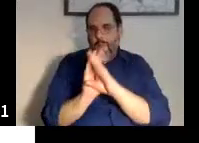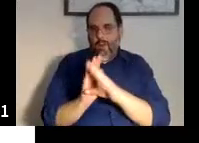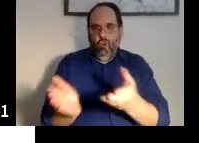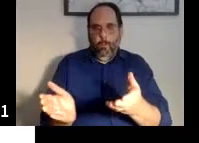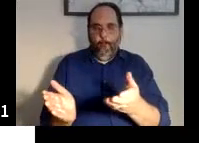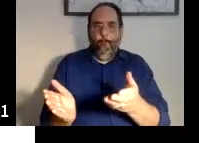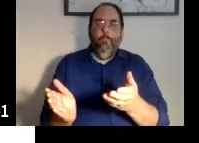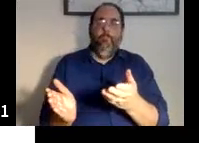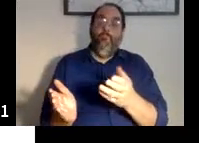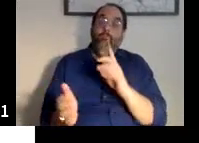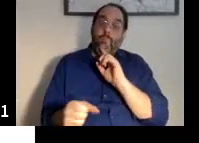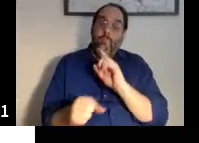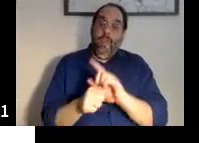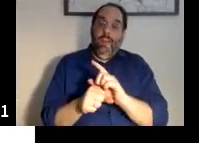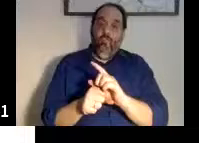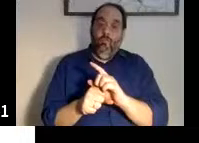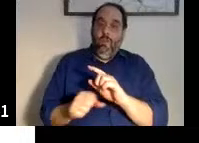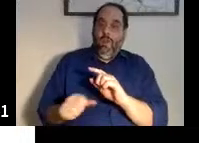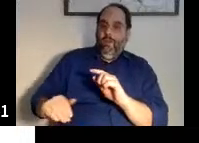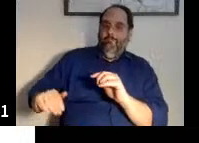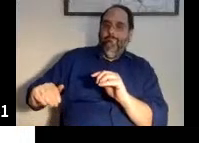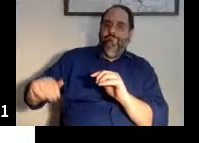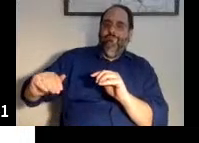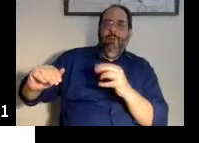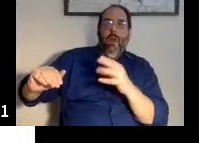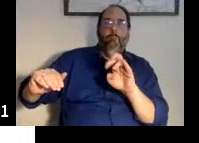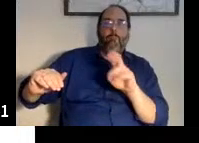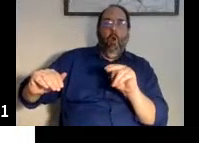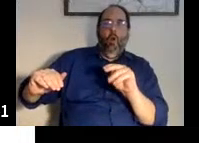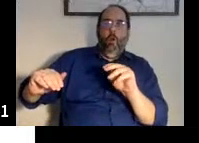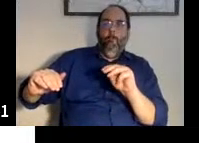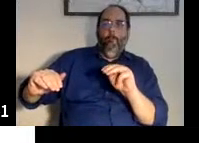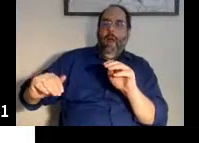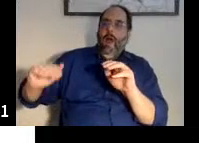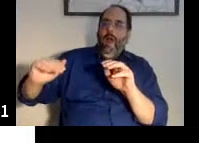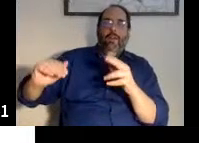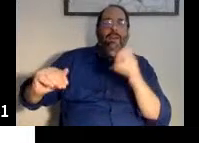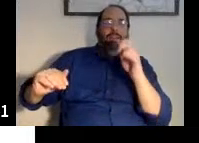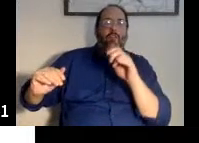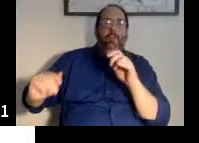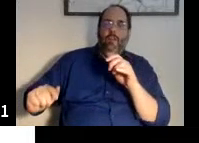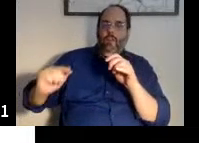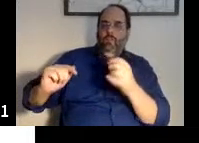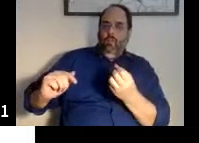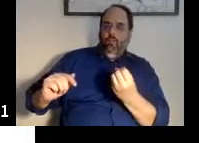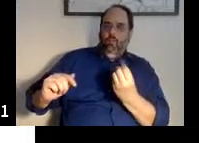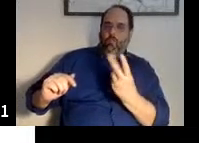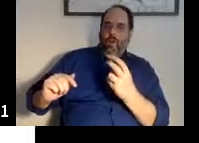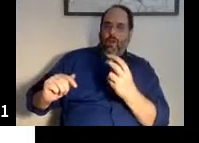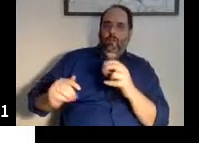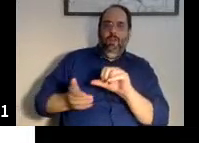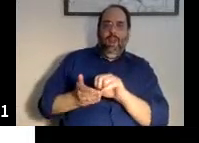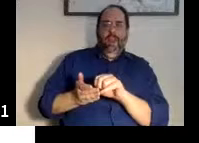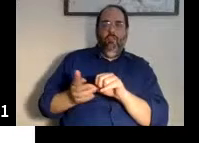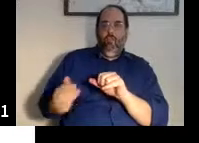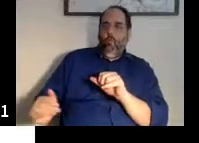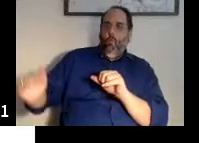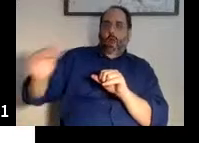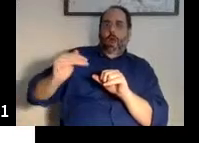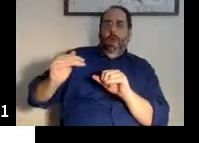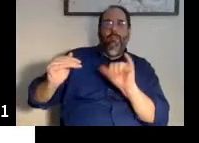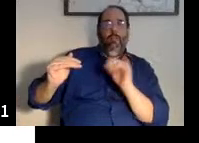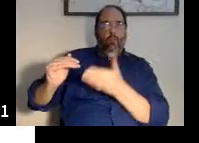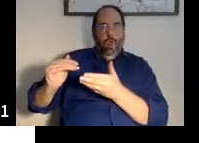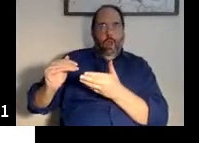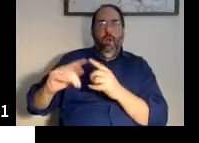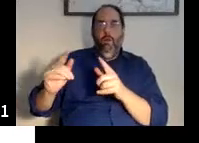where they actually berm up higher so they can get to a higher elevation so that 12-inch vertical rise is still there, but